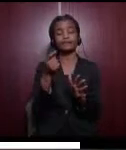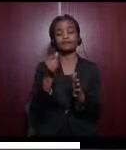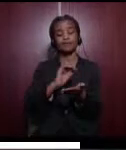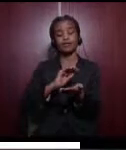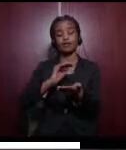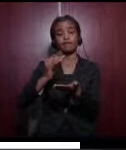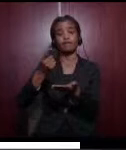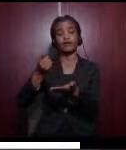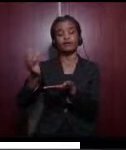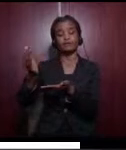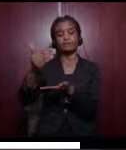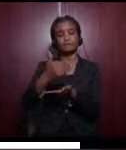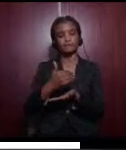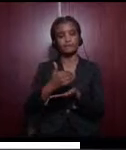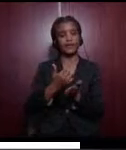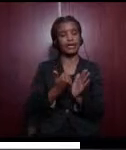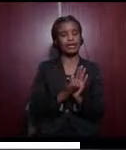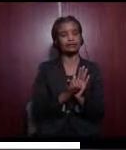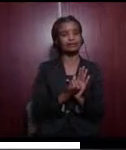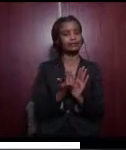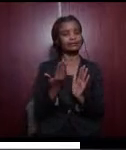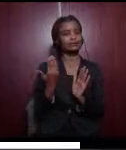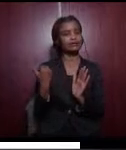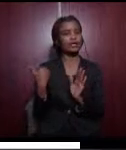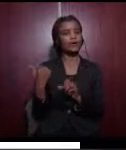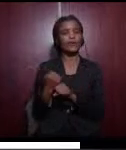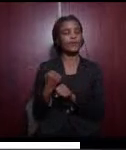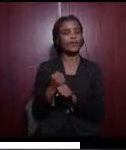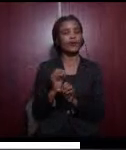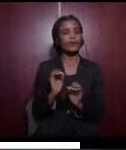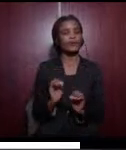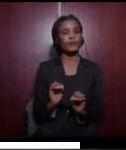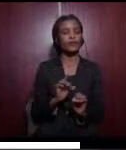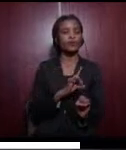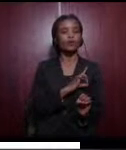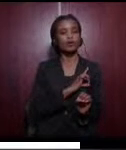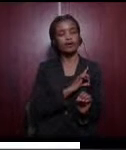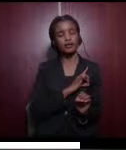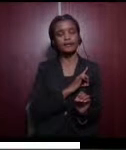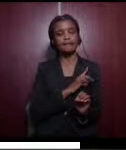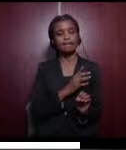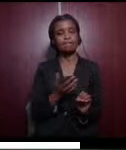become dysfunctional over the years. Given that